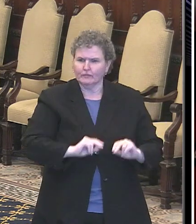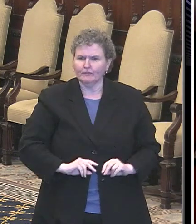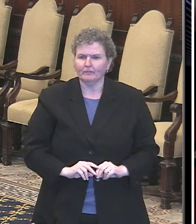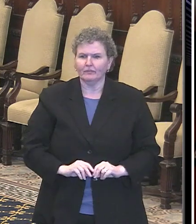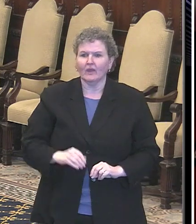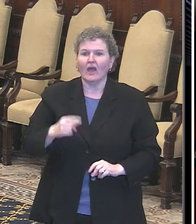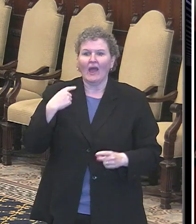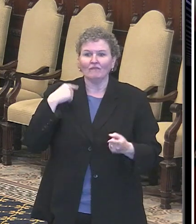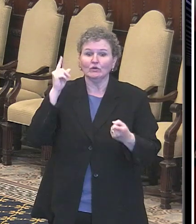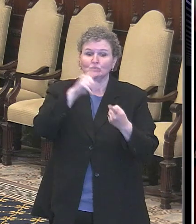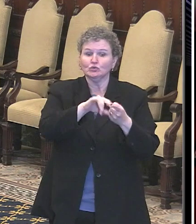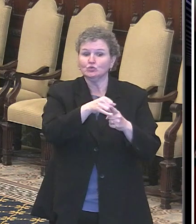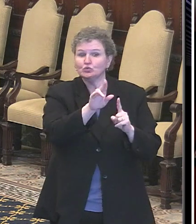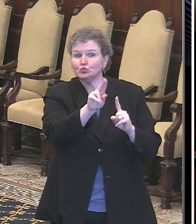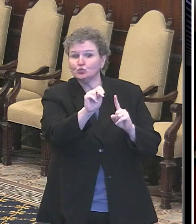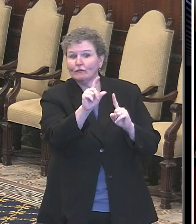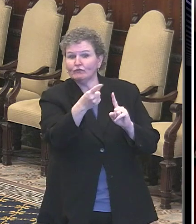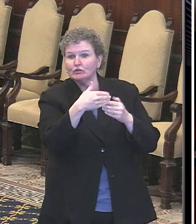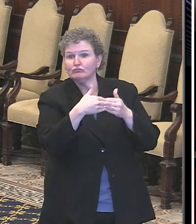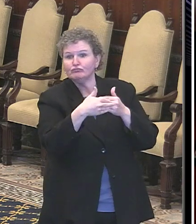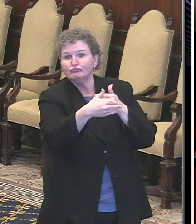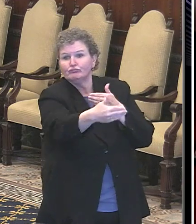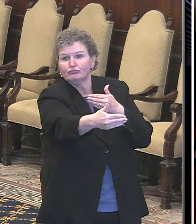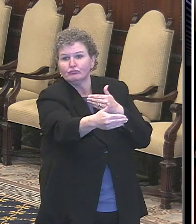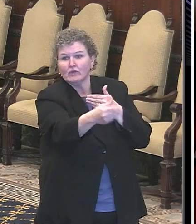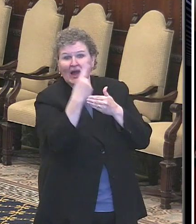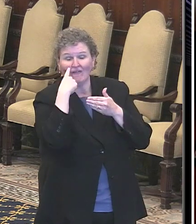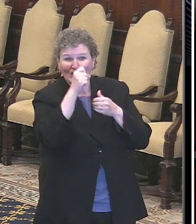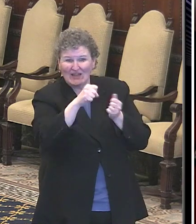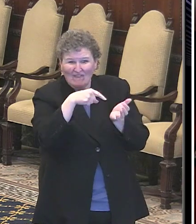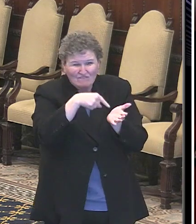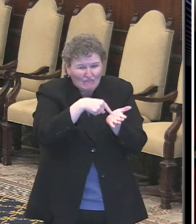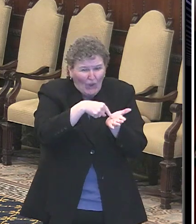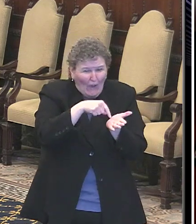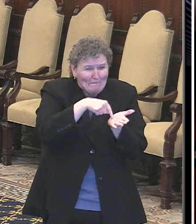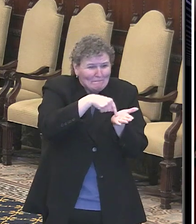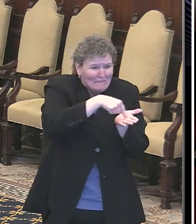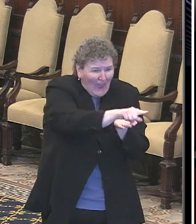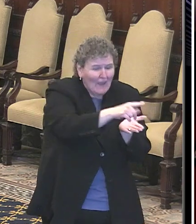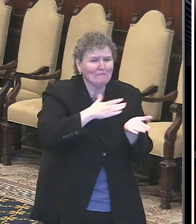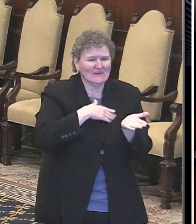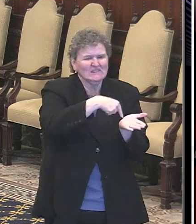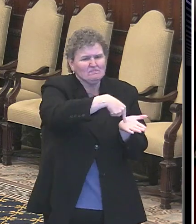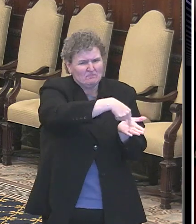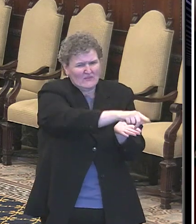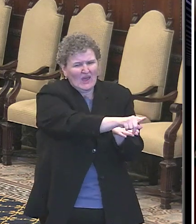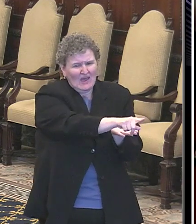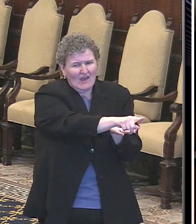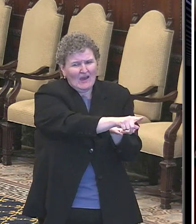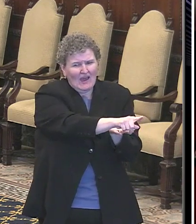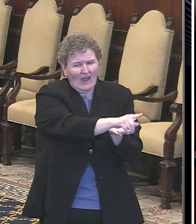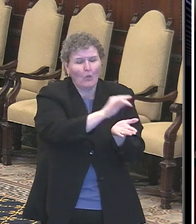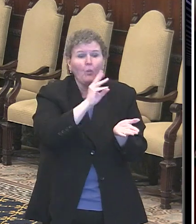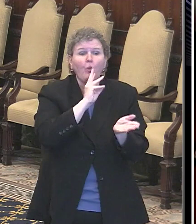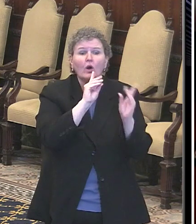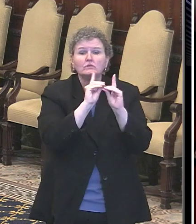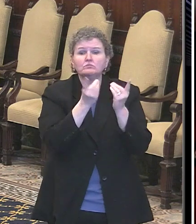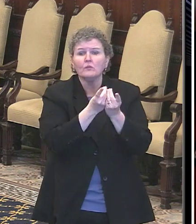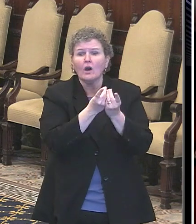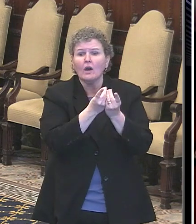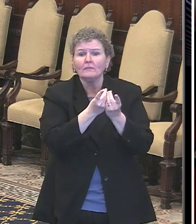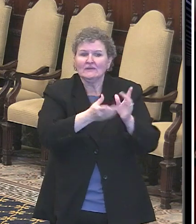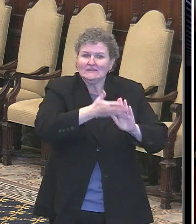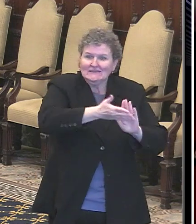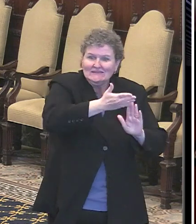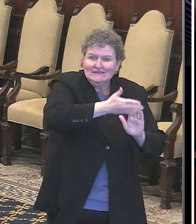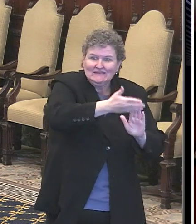It is still important to pay your bill if you can, since the Water Department's operations are funded by revenue from the water bills. While we are not